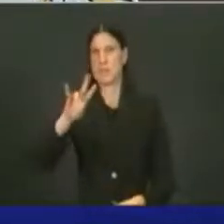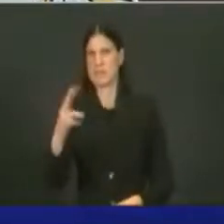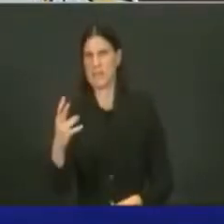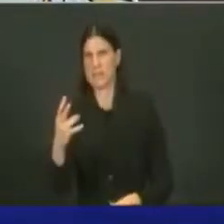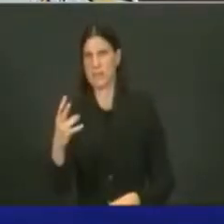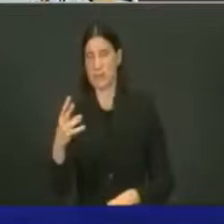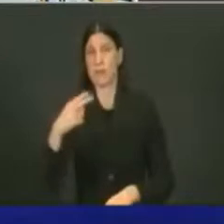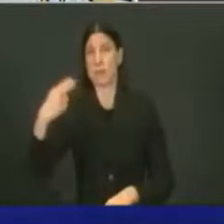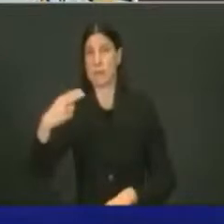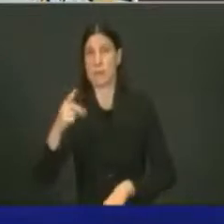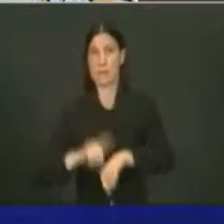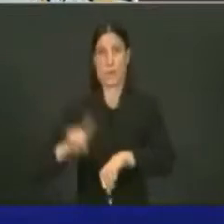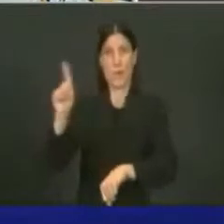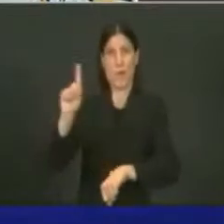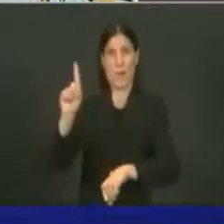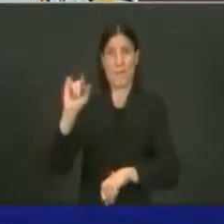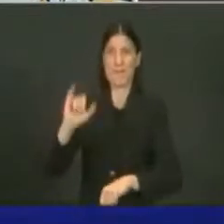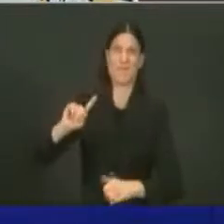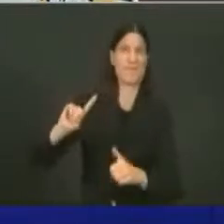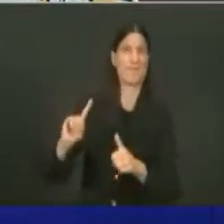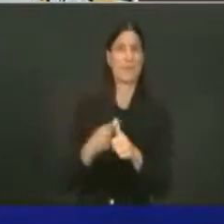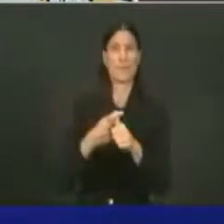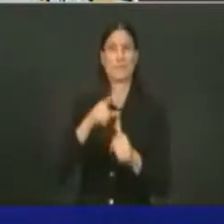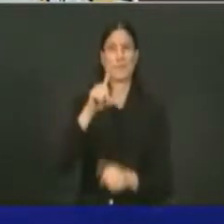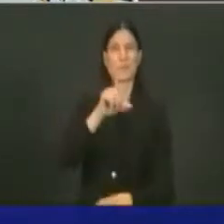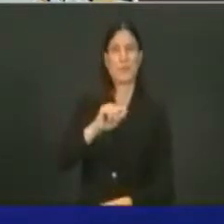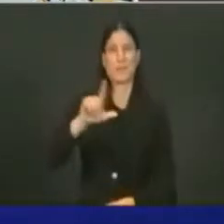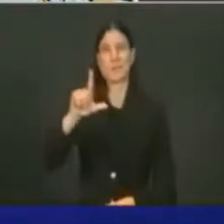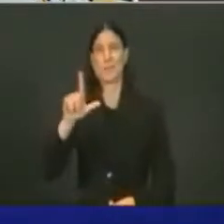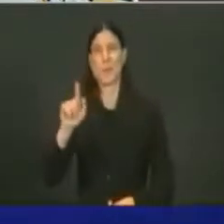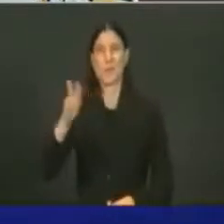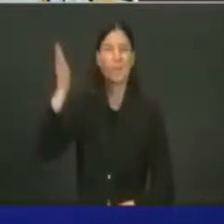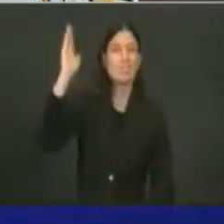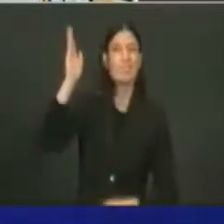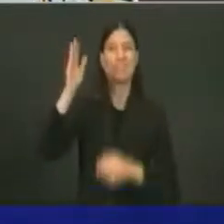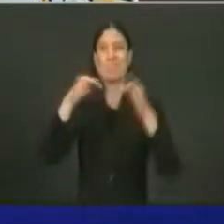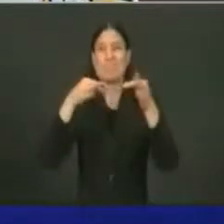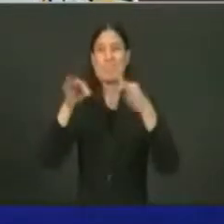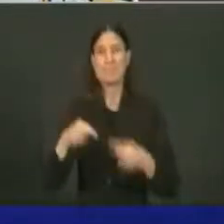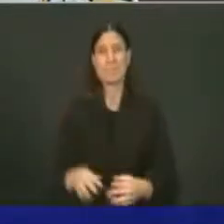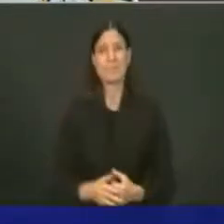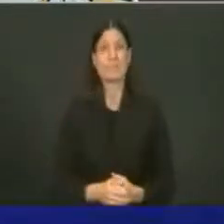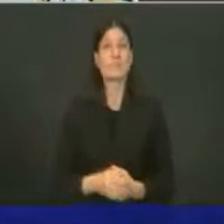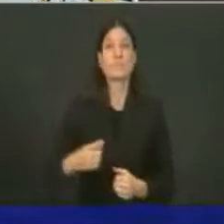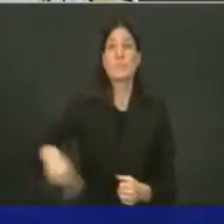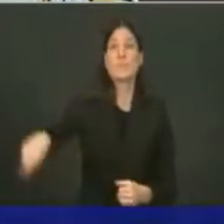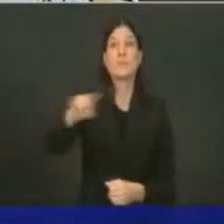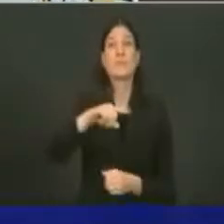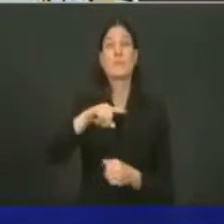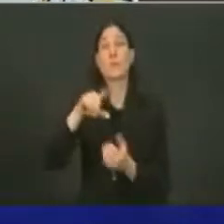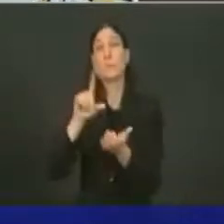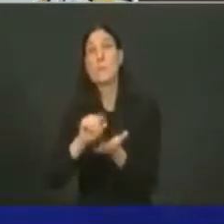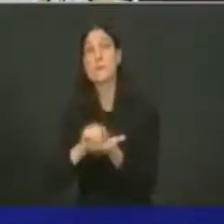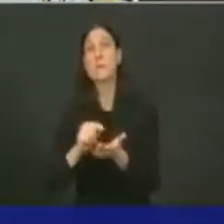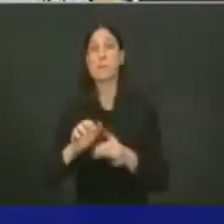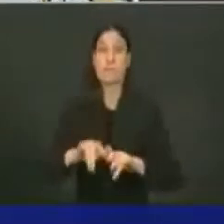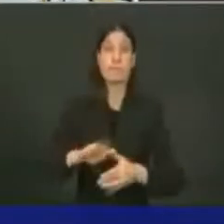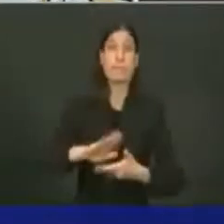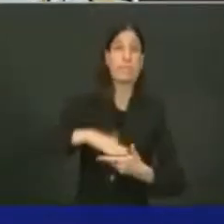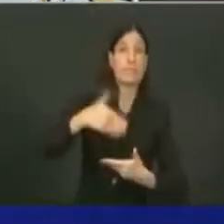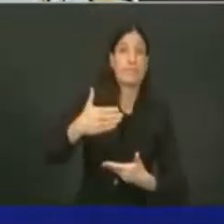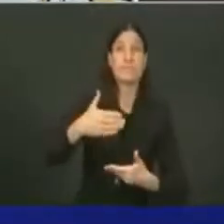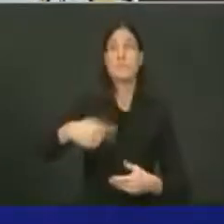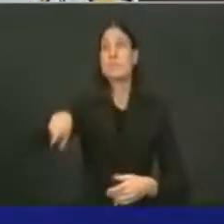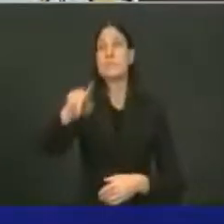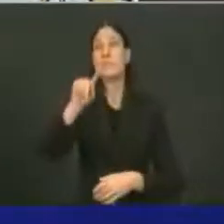of 2021. I also want to thank the members of the press who are here. You have next week off, at least from this press